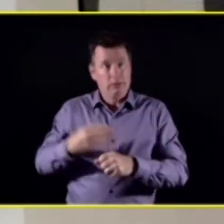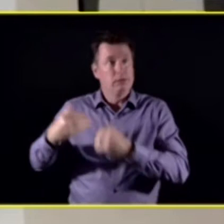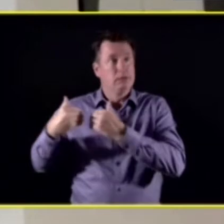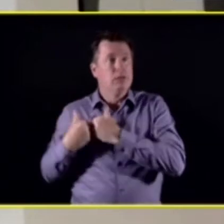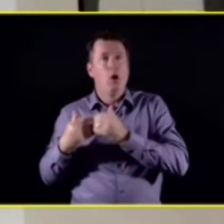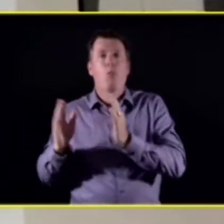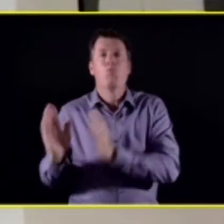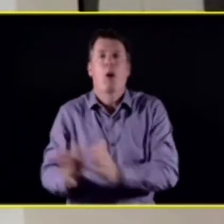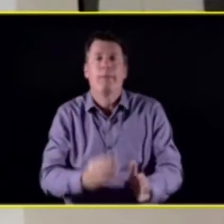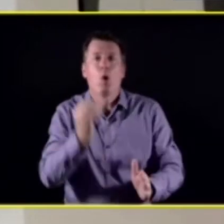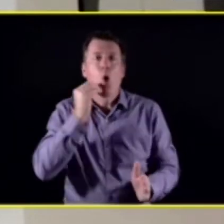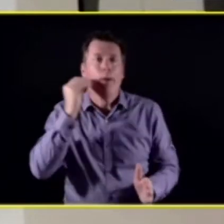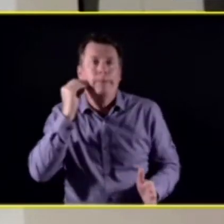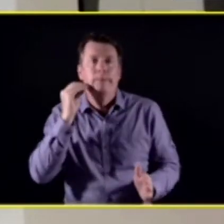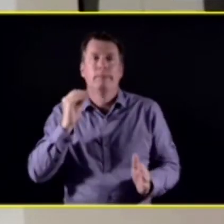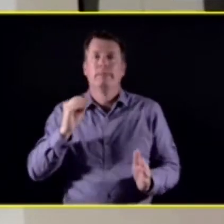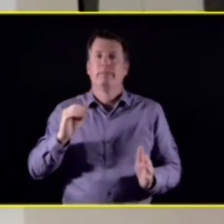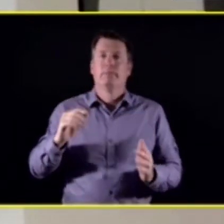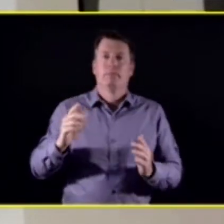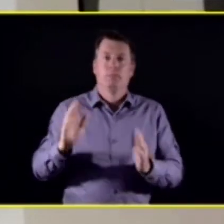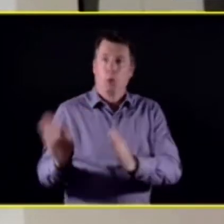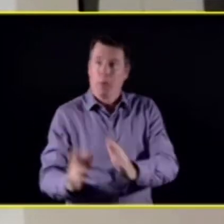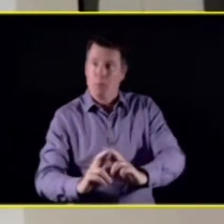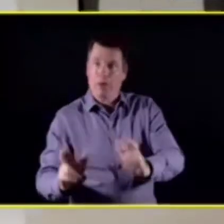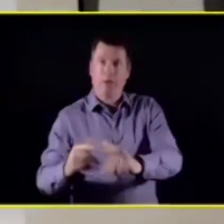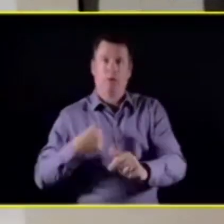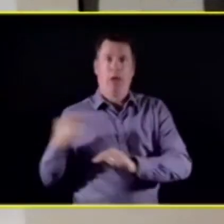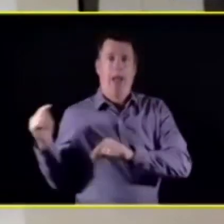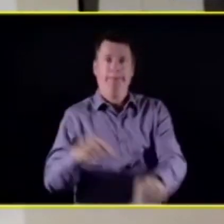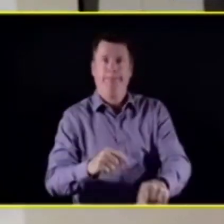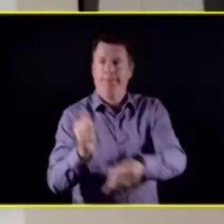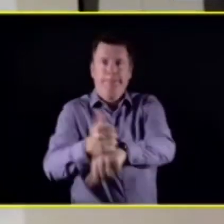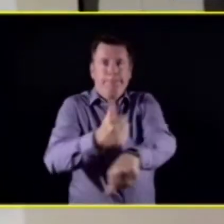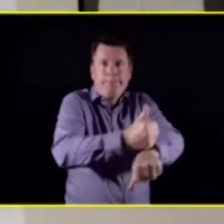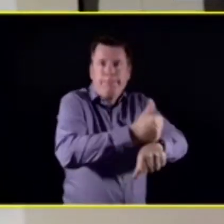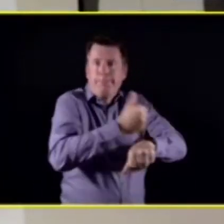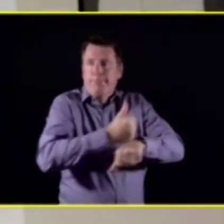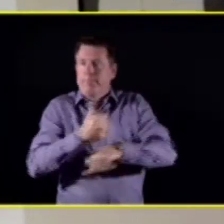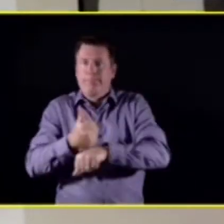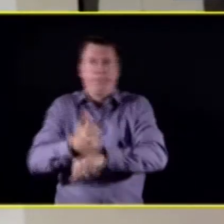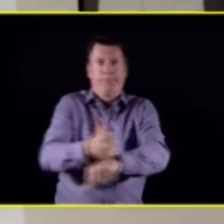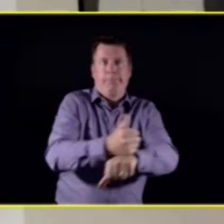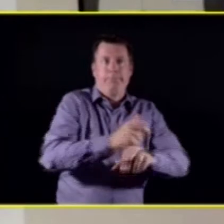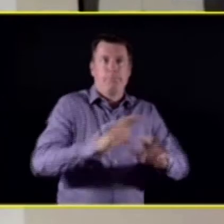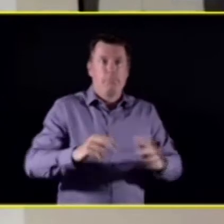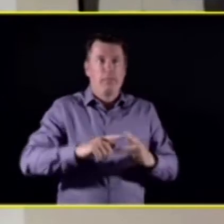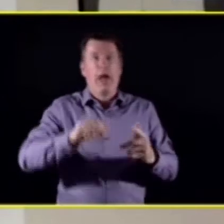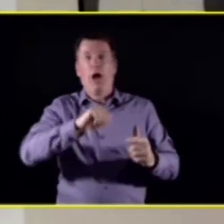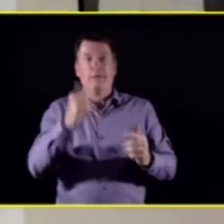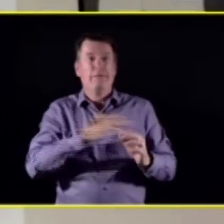family members prayed for me and helped me get through this. It was very supportive.